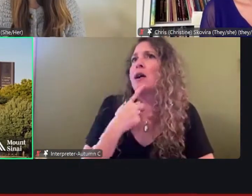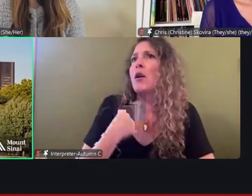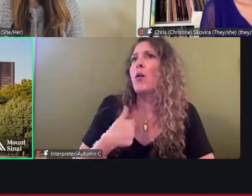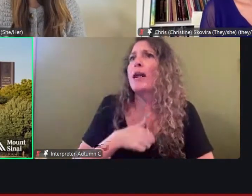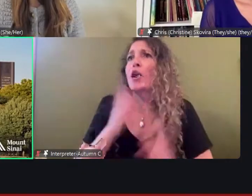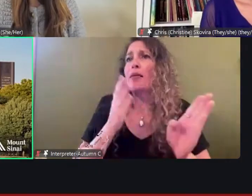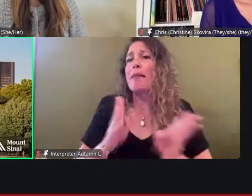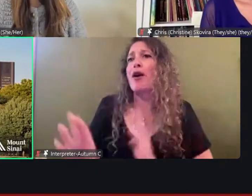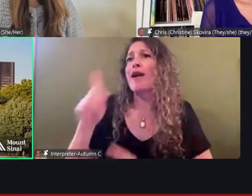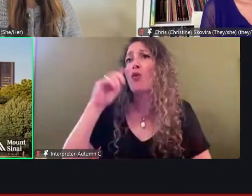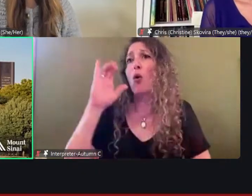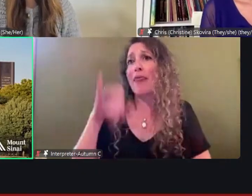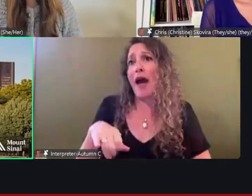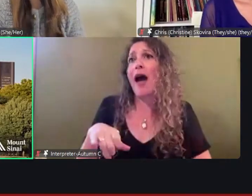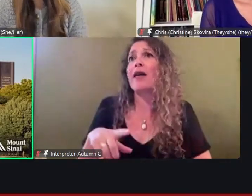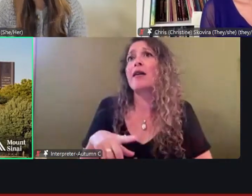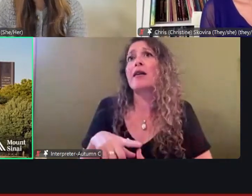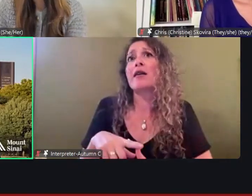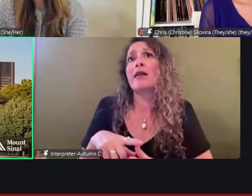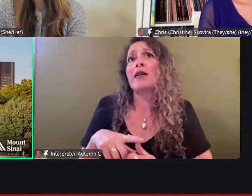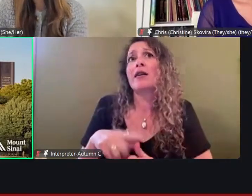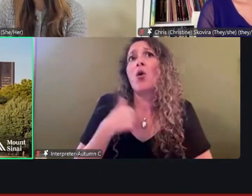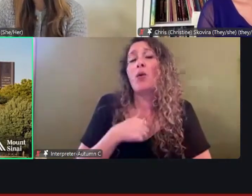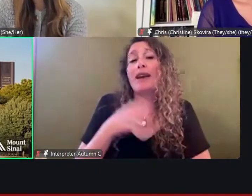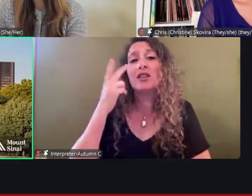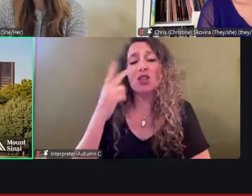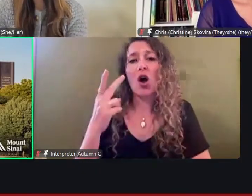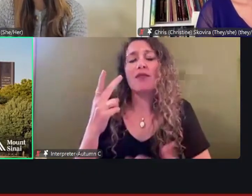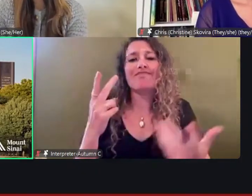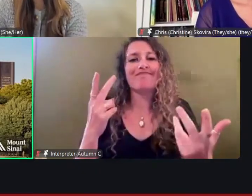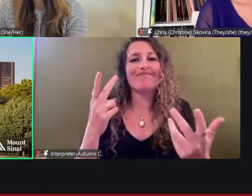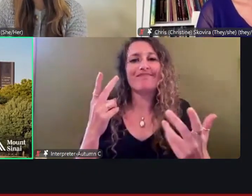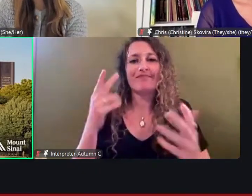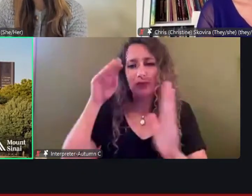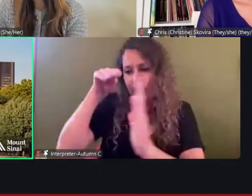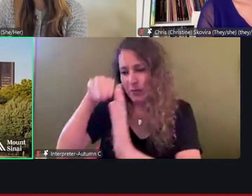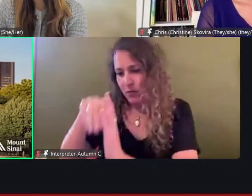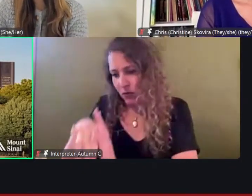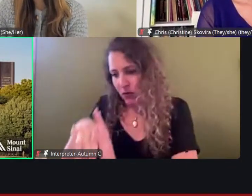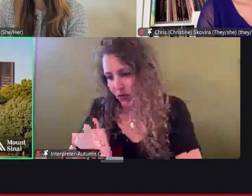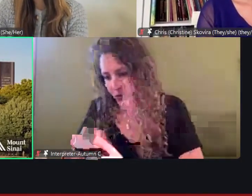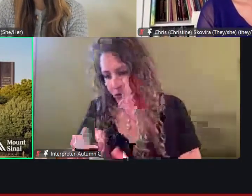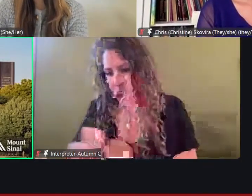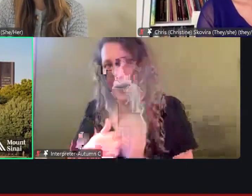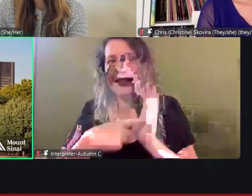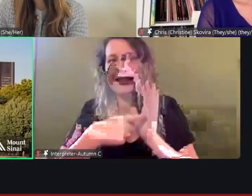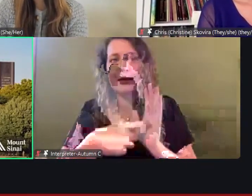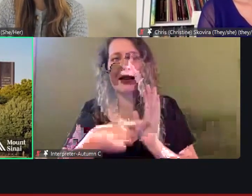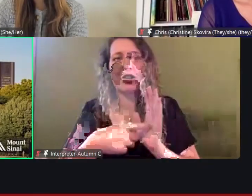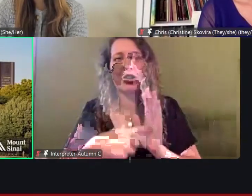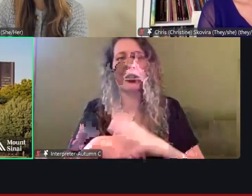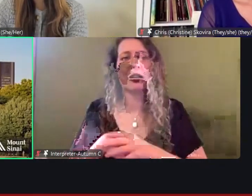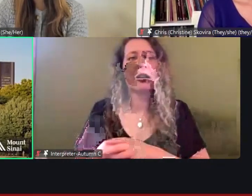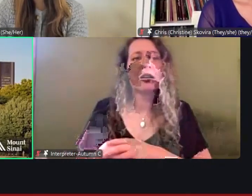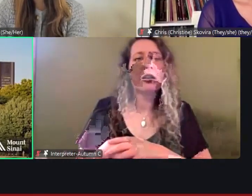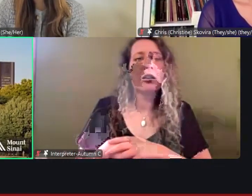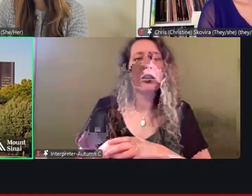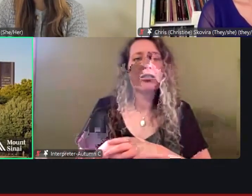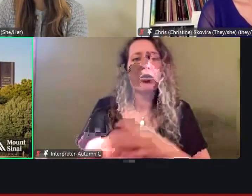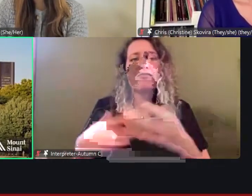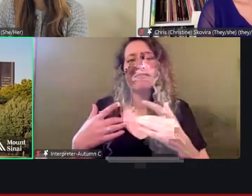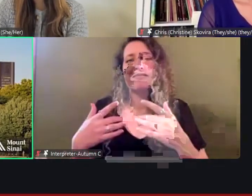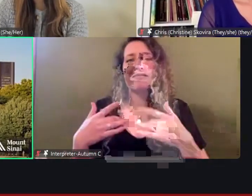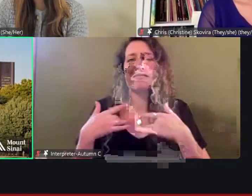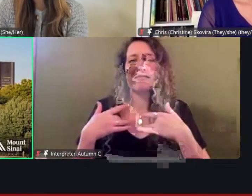preparing for this, we saw that there is a pitfall with simulation, and that classic simulation kind